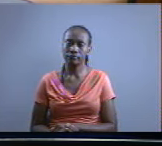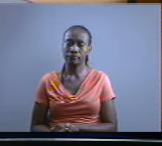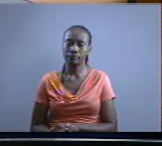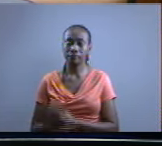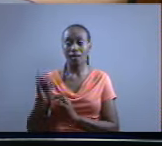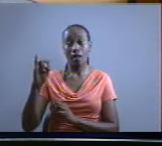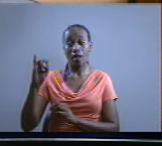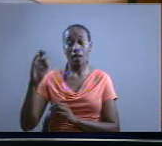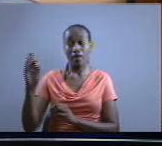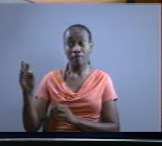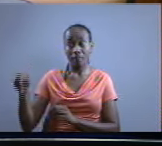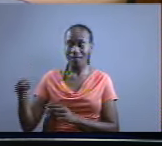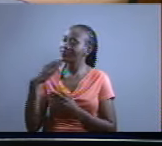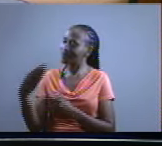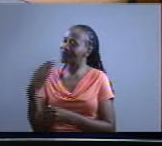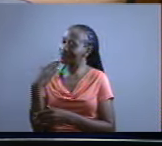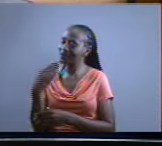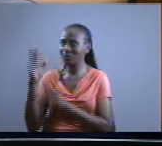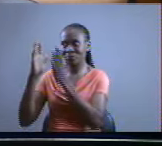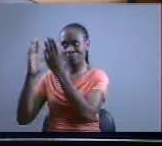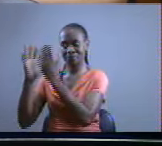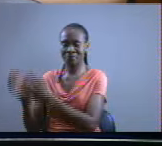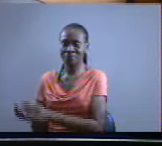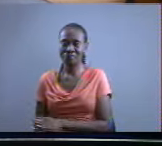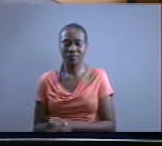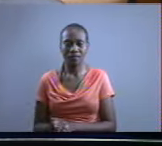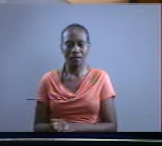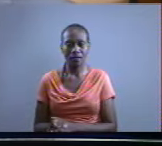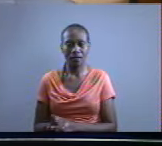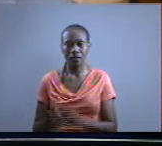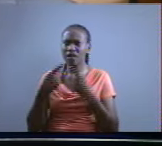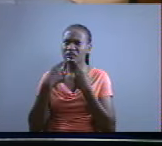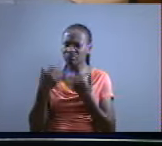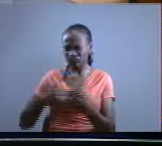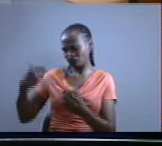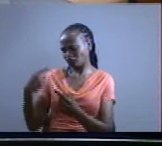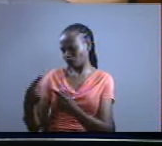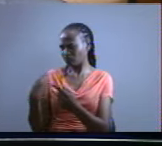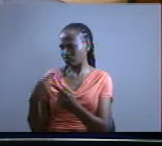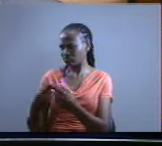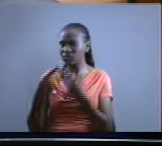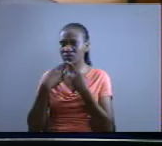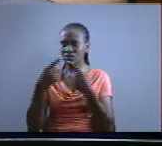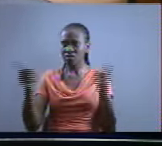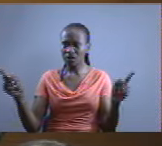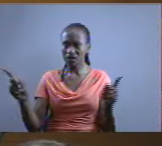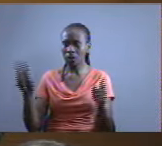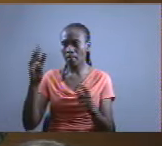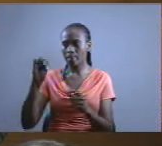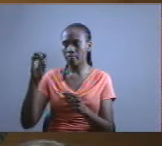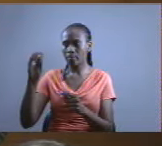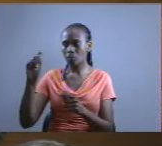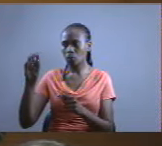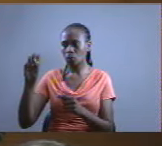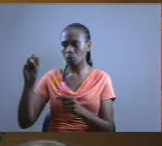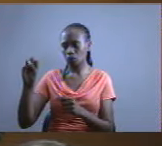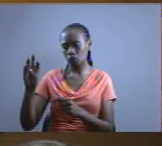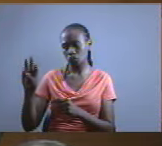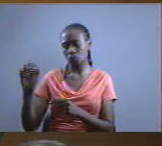IFP. Thank you, Honourable Speaker. Honourable Speaker, following the recent announcement by Mr. Happy News Hlaudi Motsoeneng that